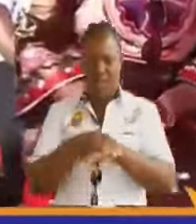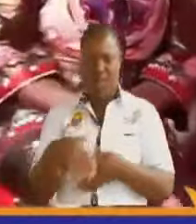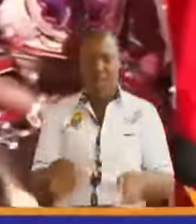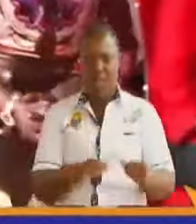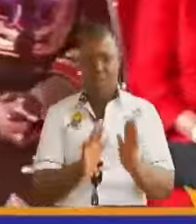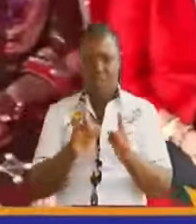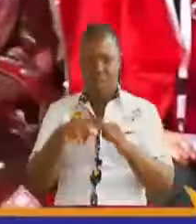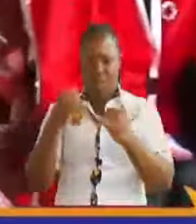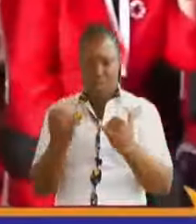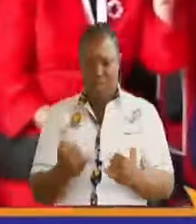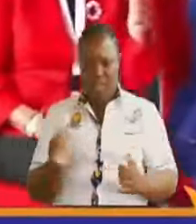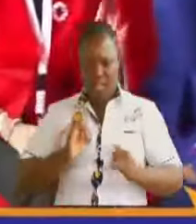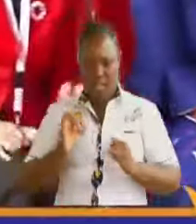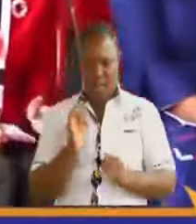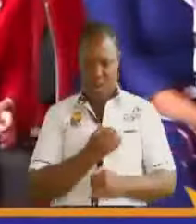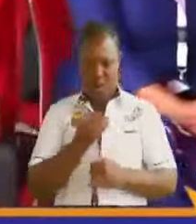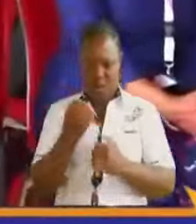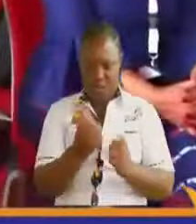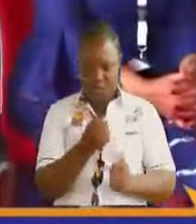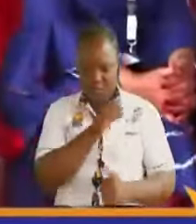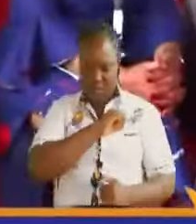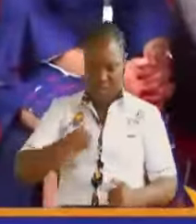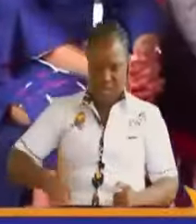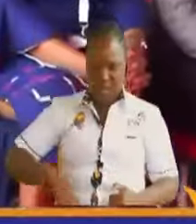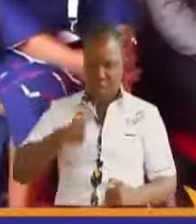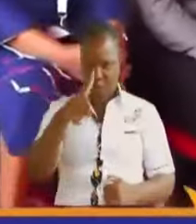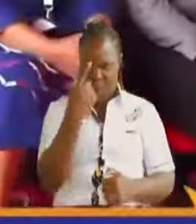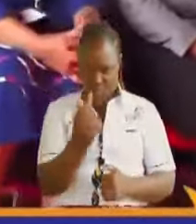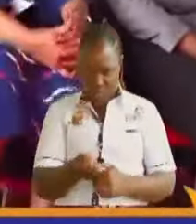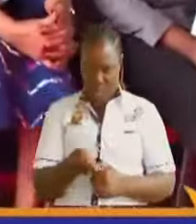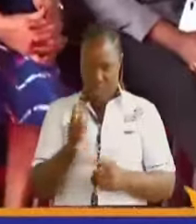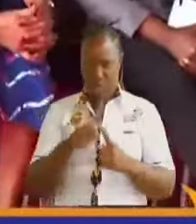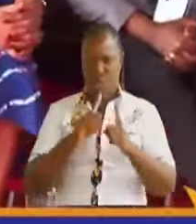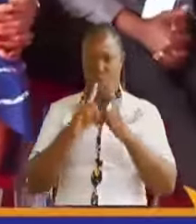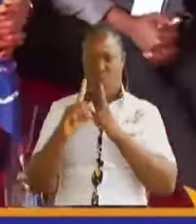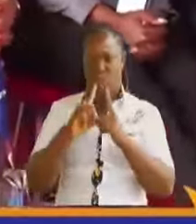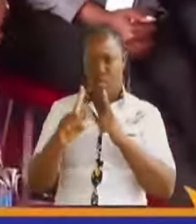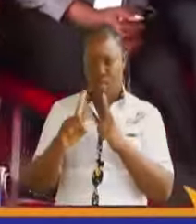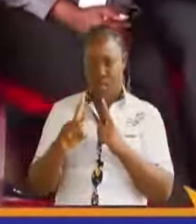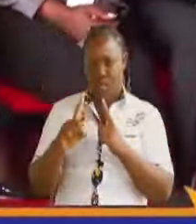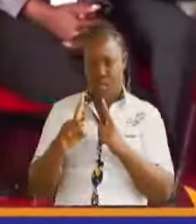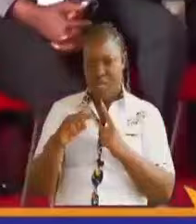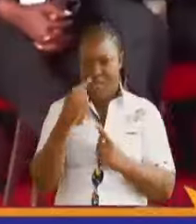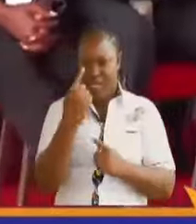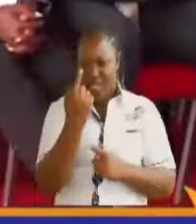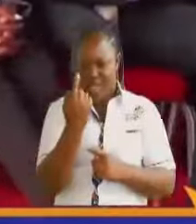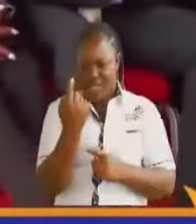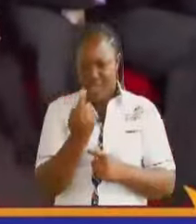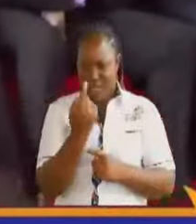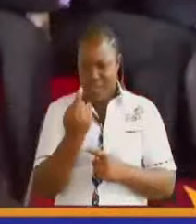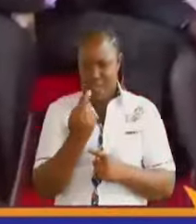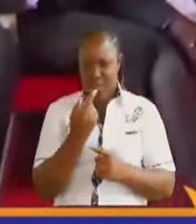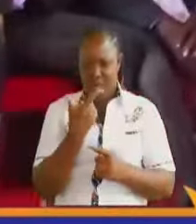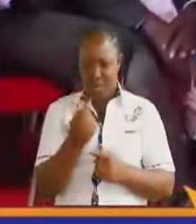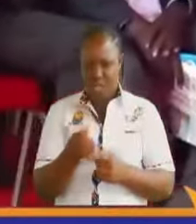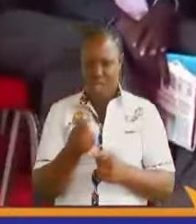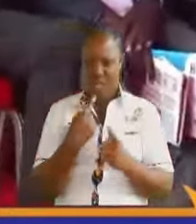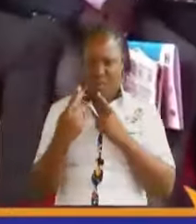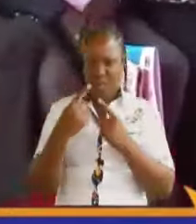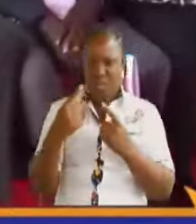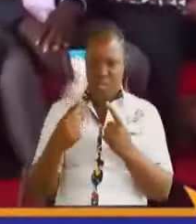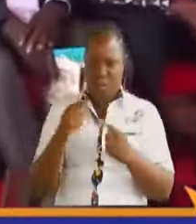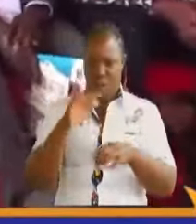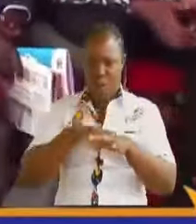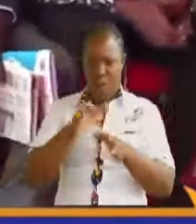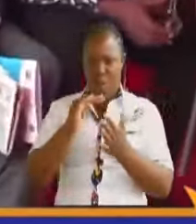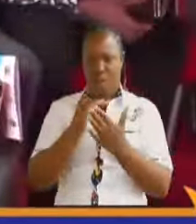to invite our senator for just 1 minute to speak a single minute on behalf of the leadership, the local